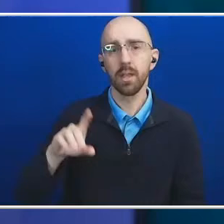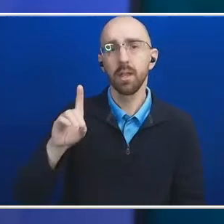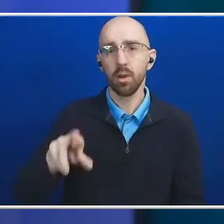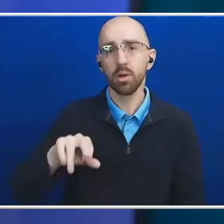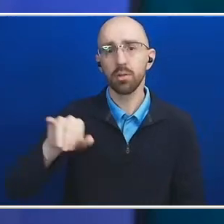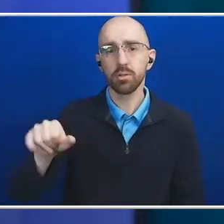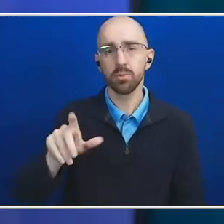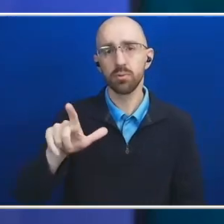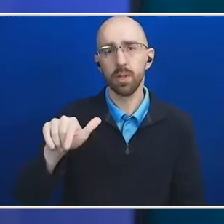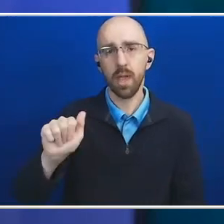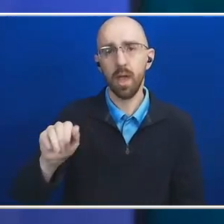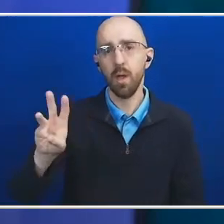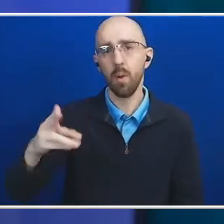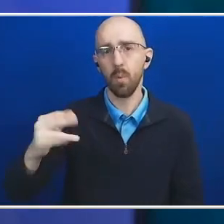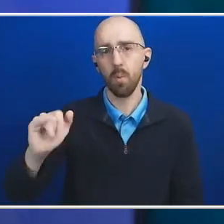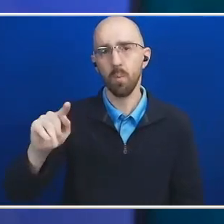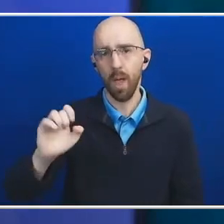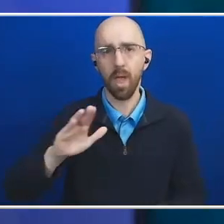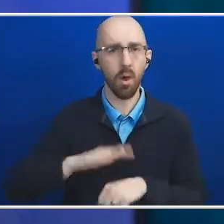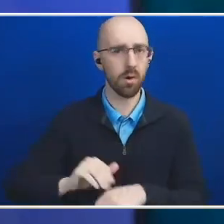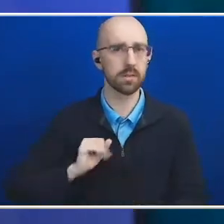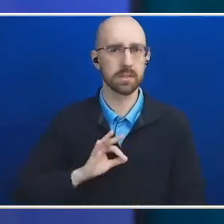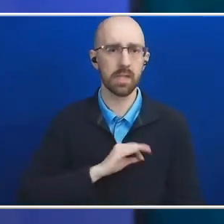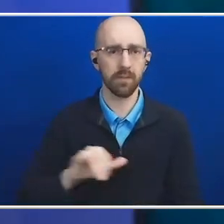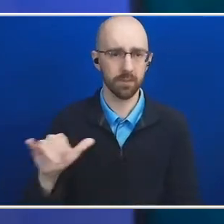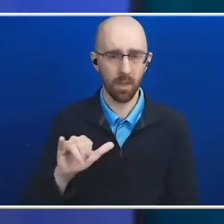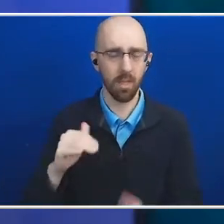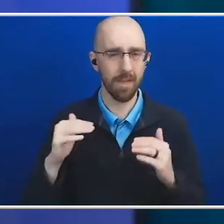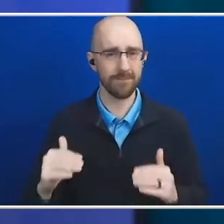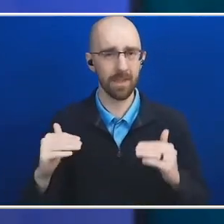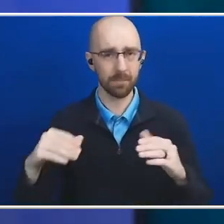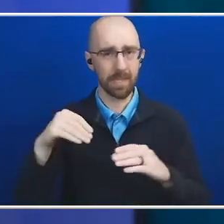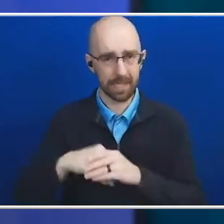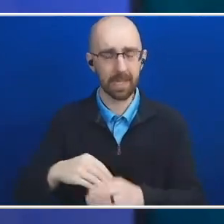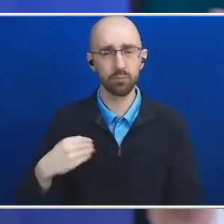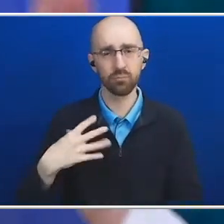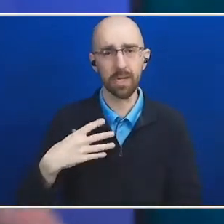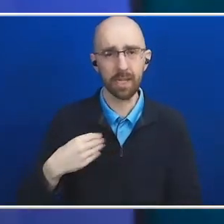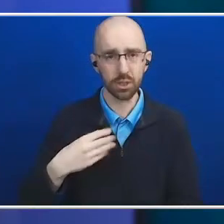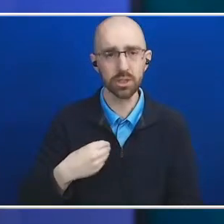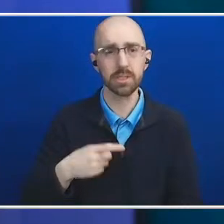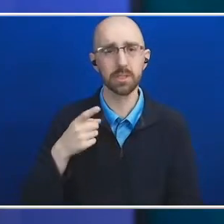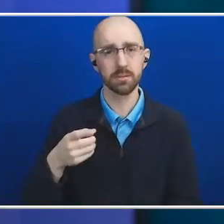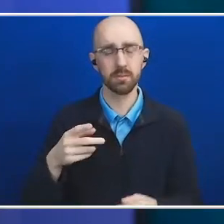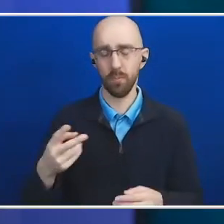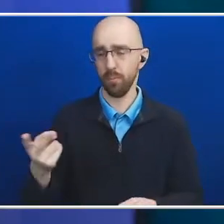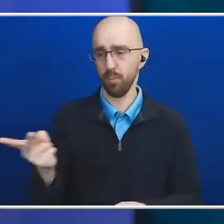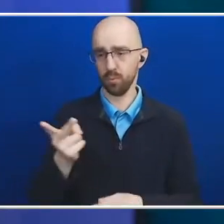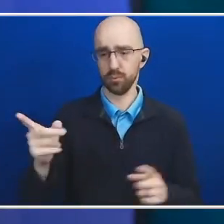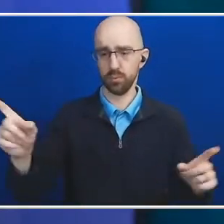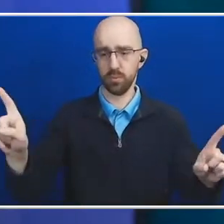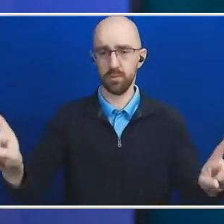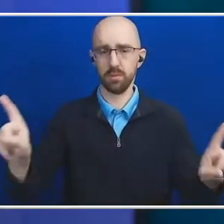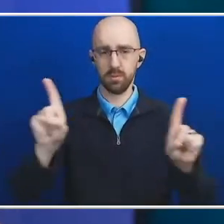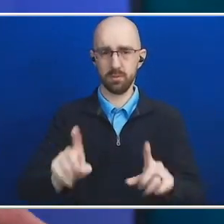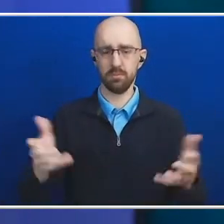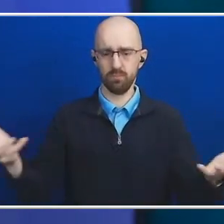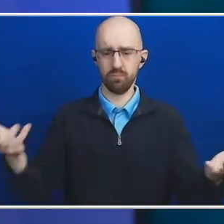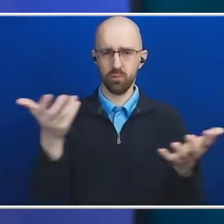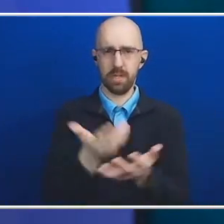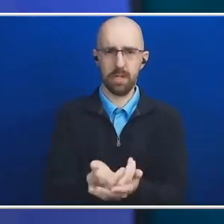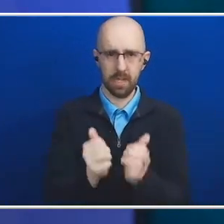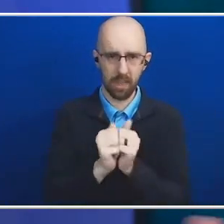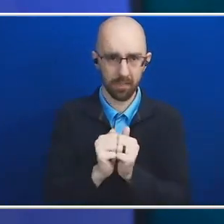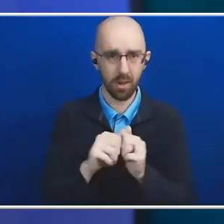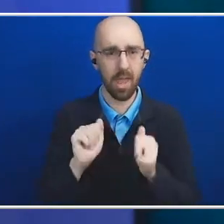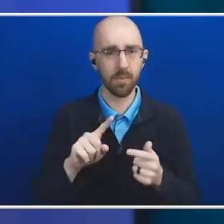here as well, and the advancements within radiation. So you bring those two together, which is what we've been able to afford right-sizing